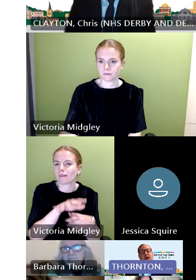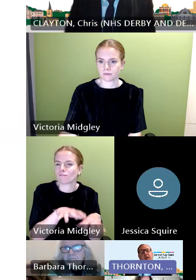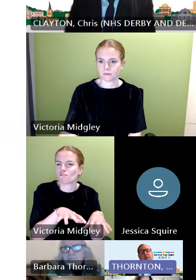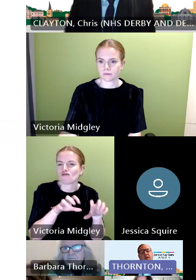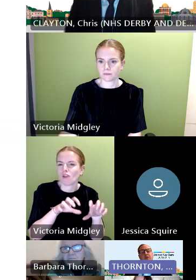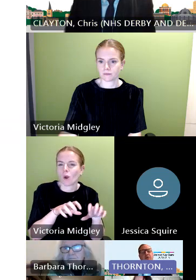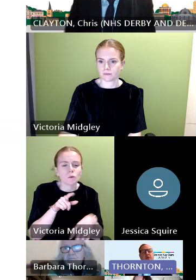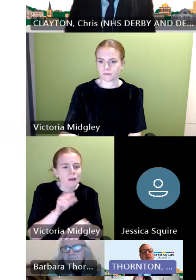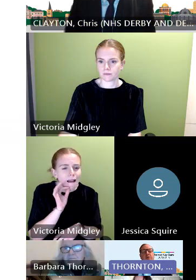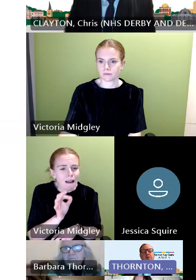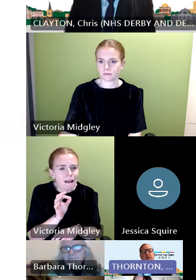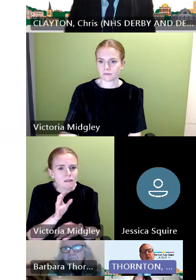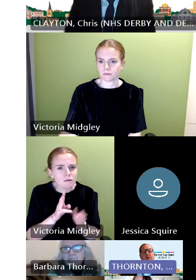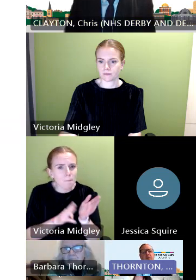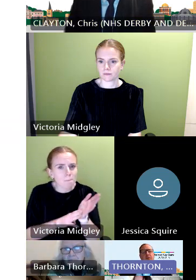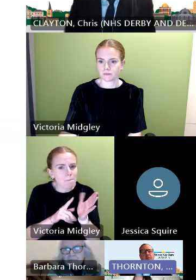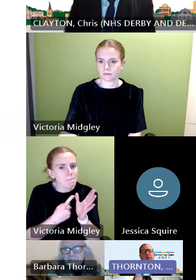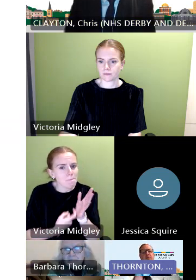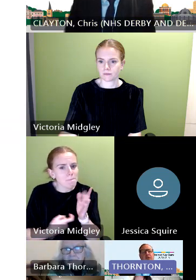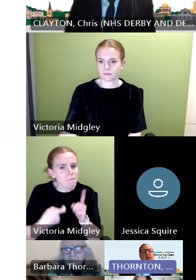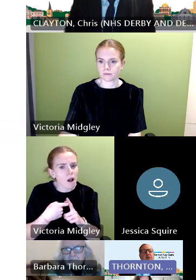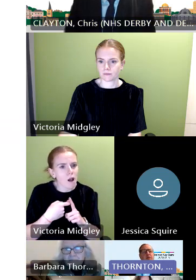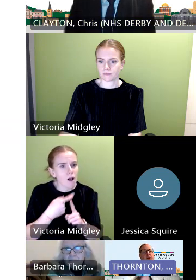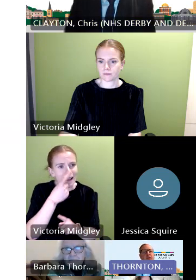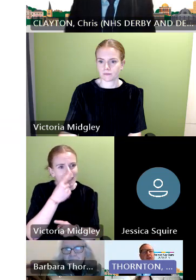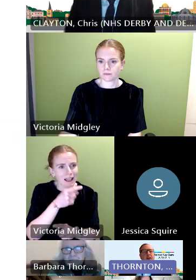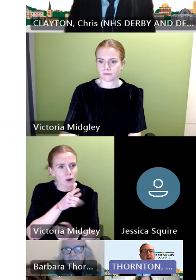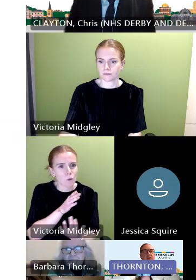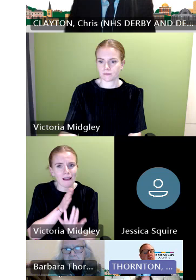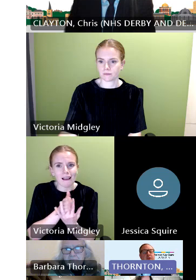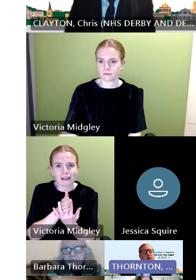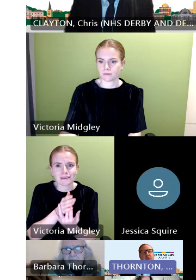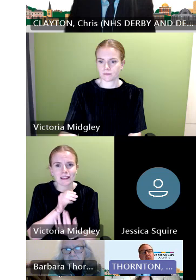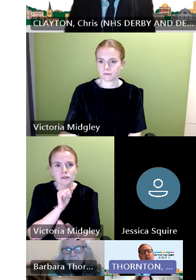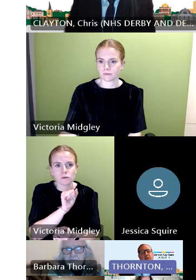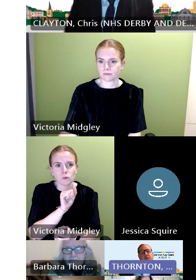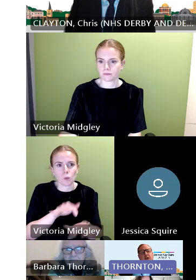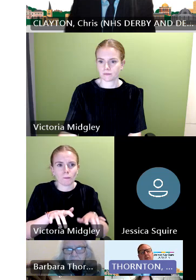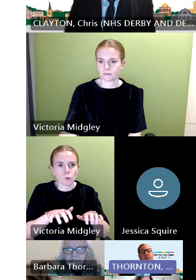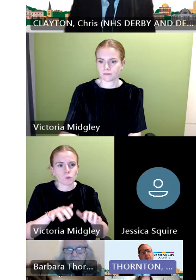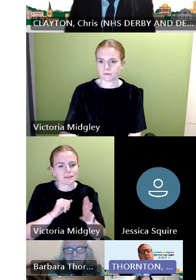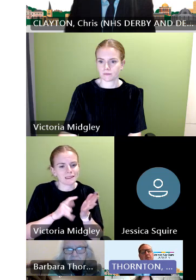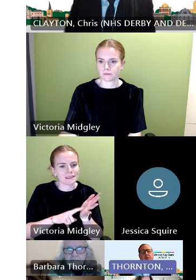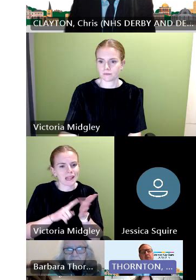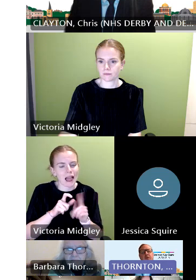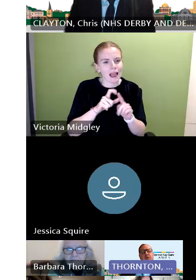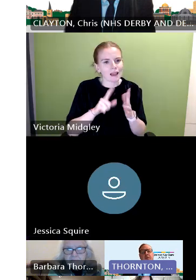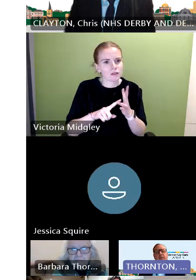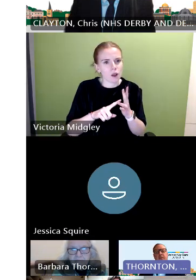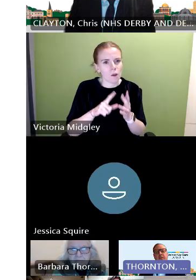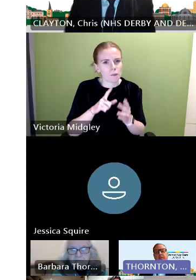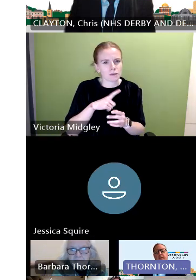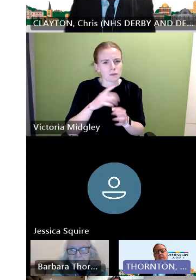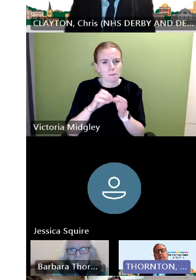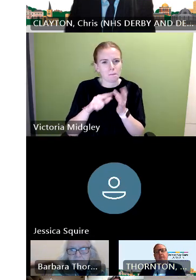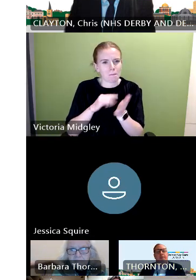to the Slido installed on your computer to be able to share? Jim can't share the live Slido because he won't have permission to use